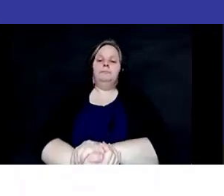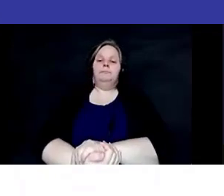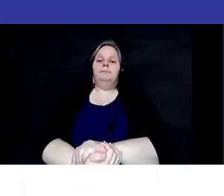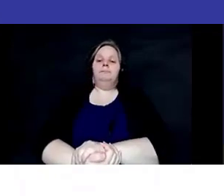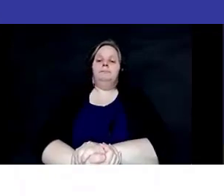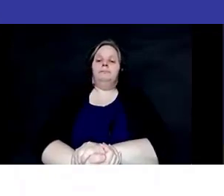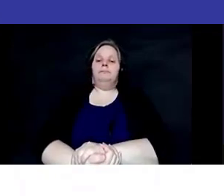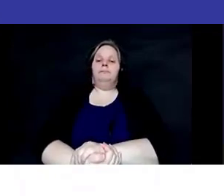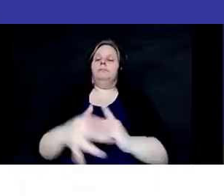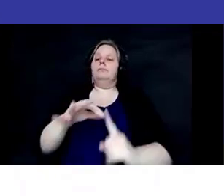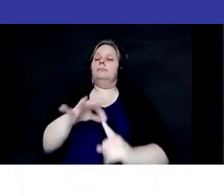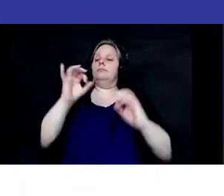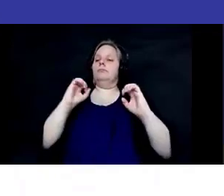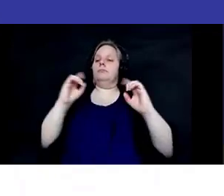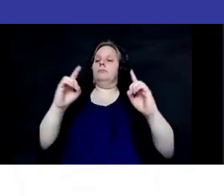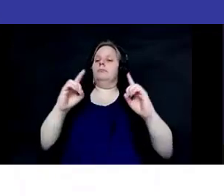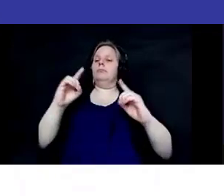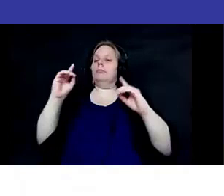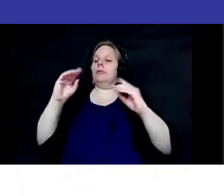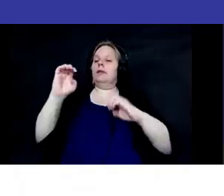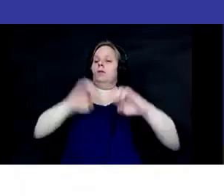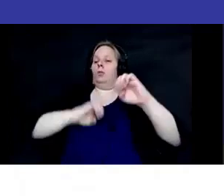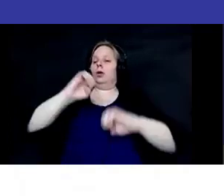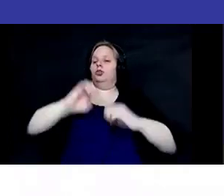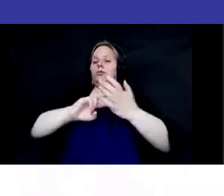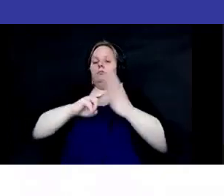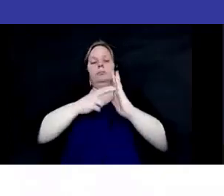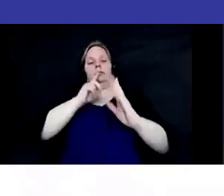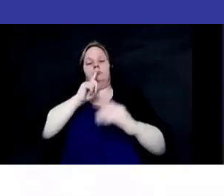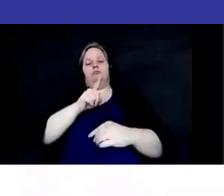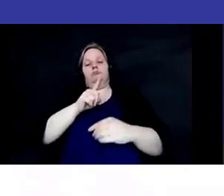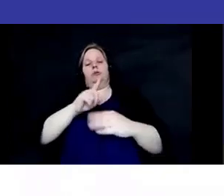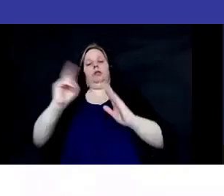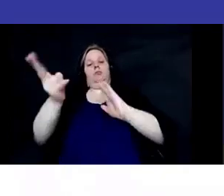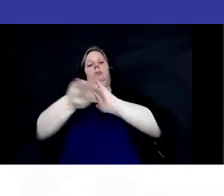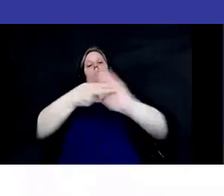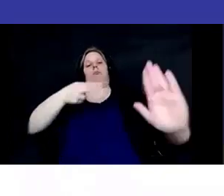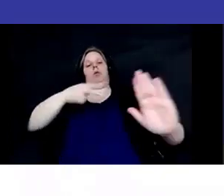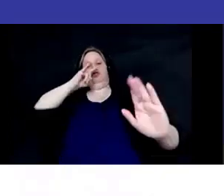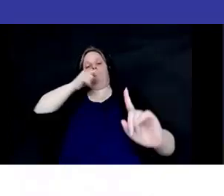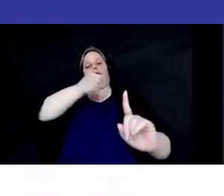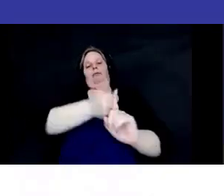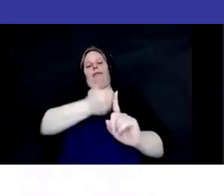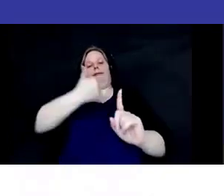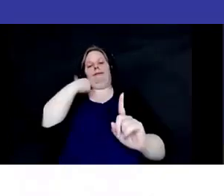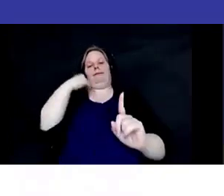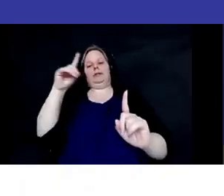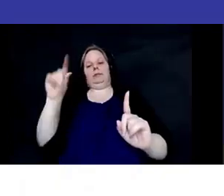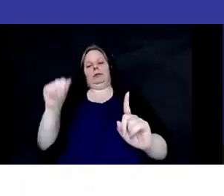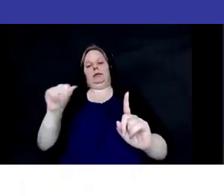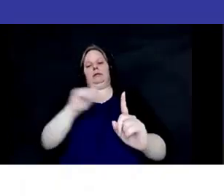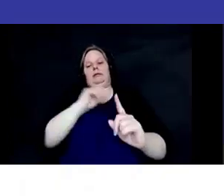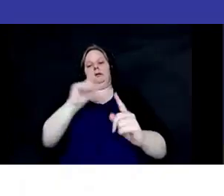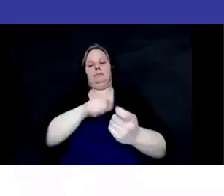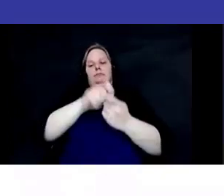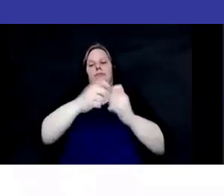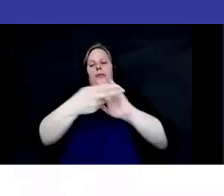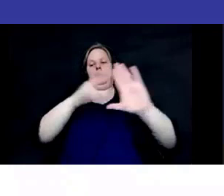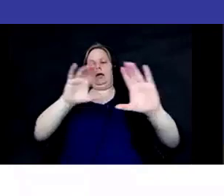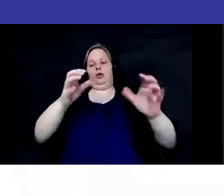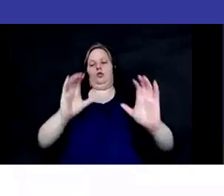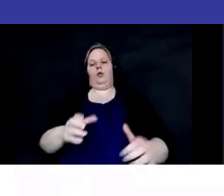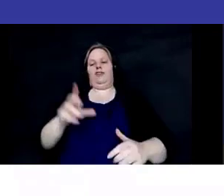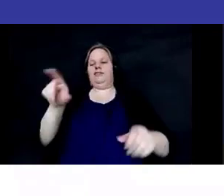special education evaluation does not just result in labeling a child with a particular disability category, as Daniel